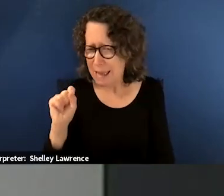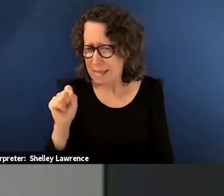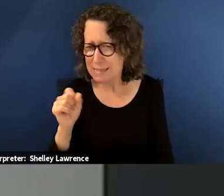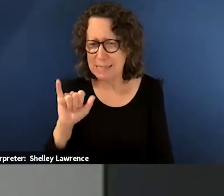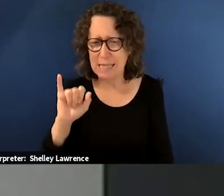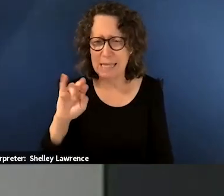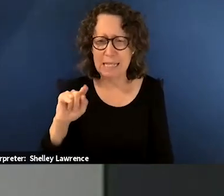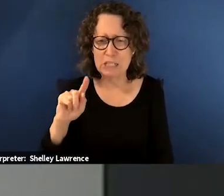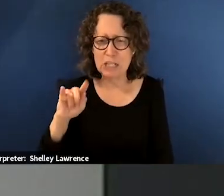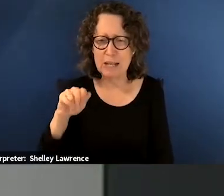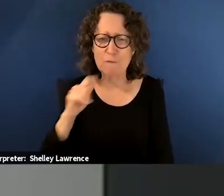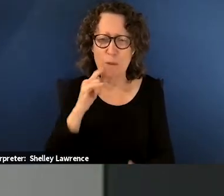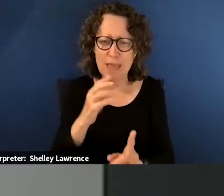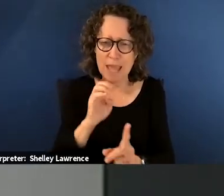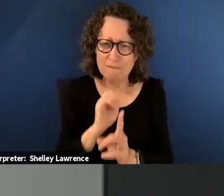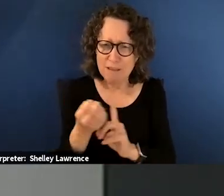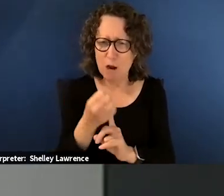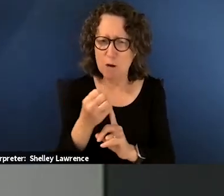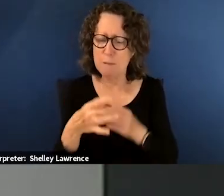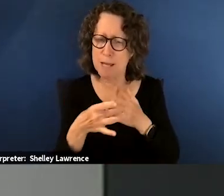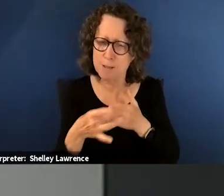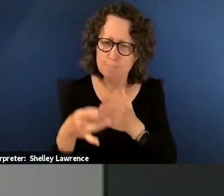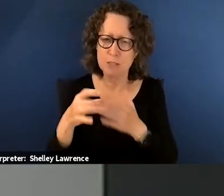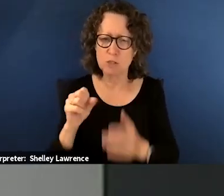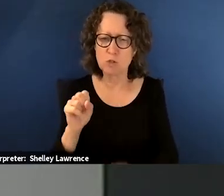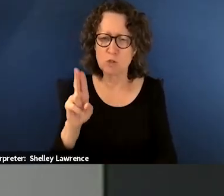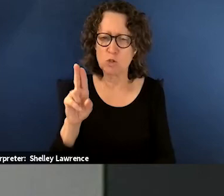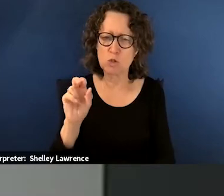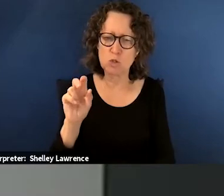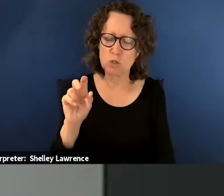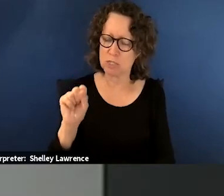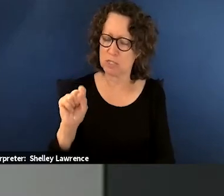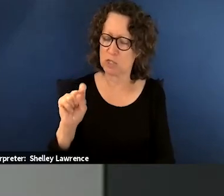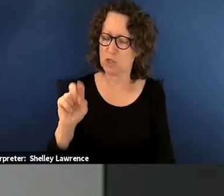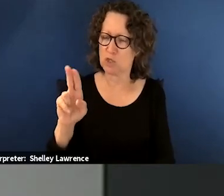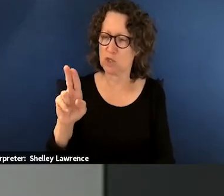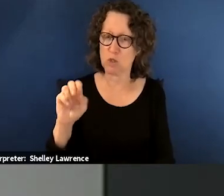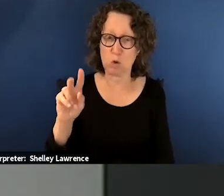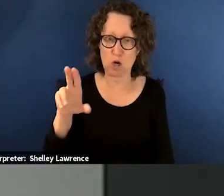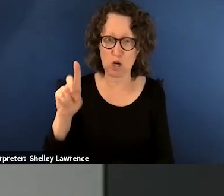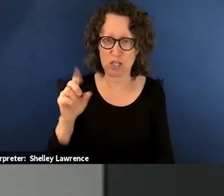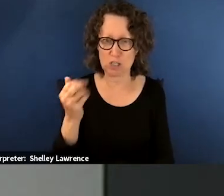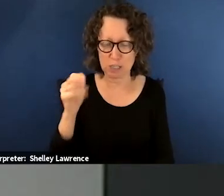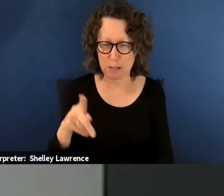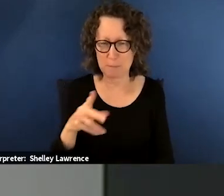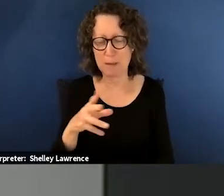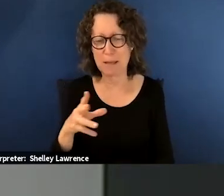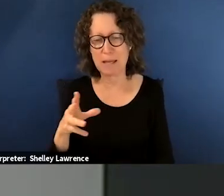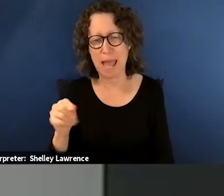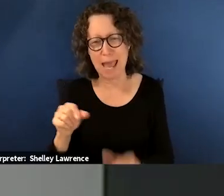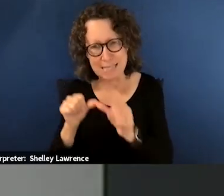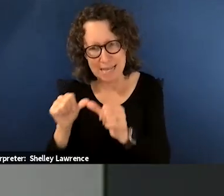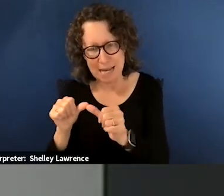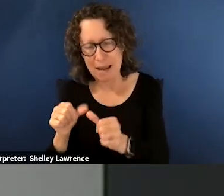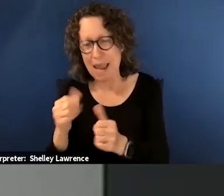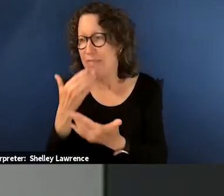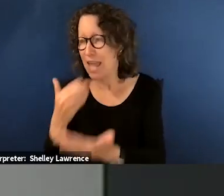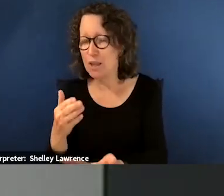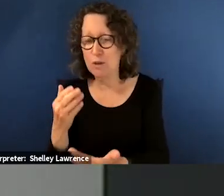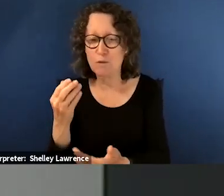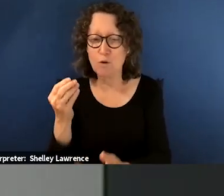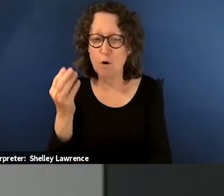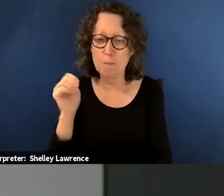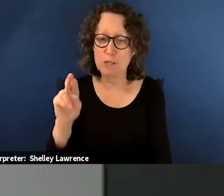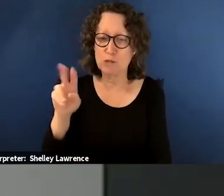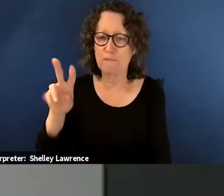our environmental stewardship, the sustainability. And thank you to Mr. Vance, Mr. Vizzolini for being there. I